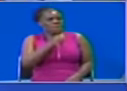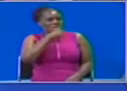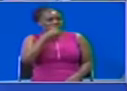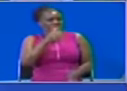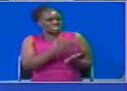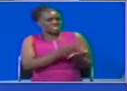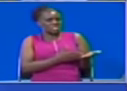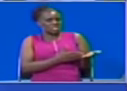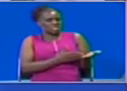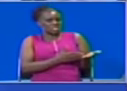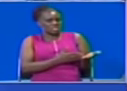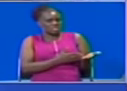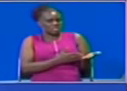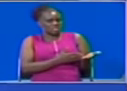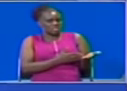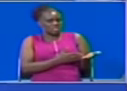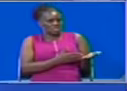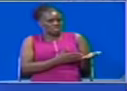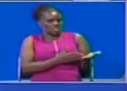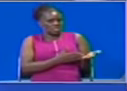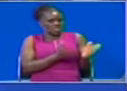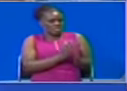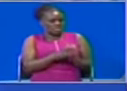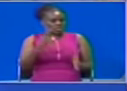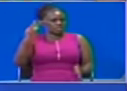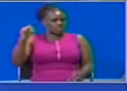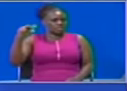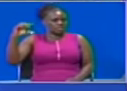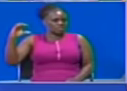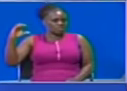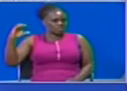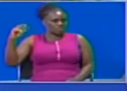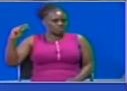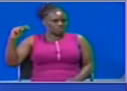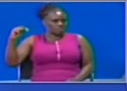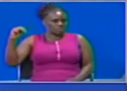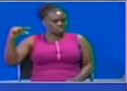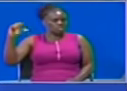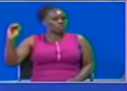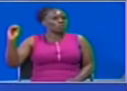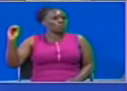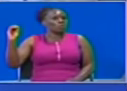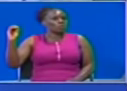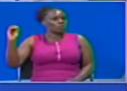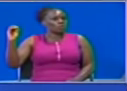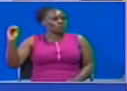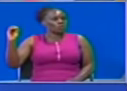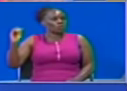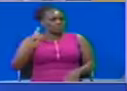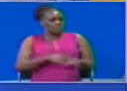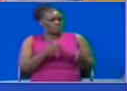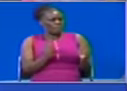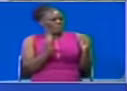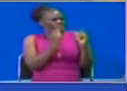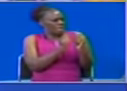sector, who are distributed between private facilities, NGOs, and academia. Mm-hmm. At this point, we are greatly